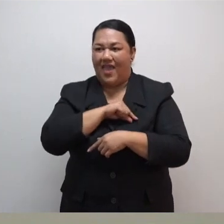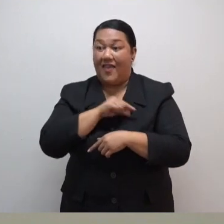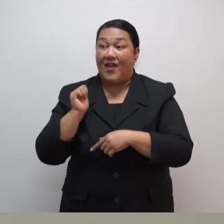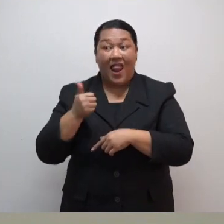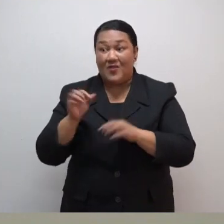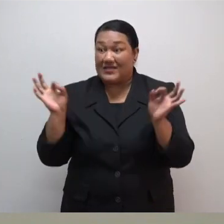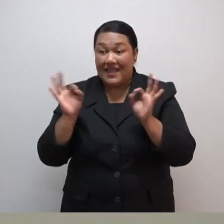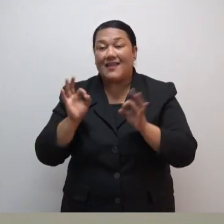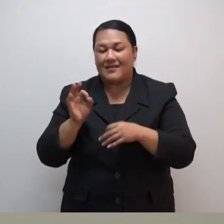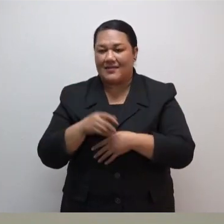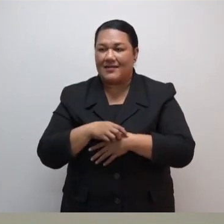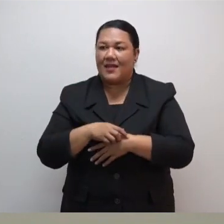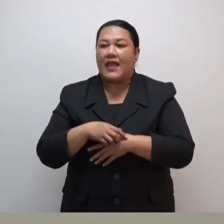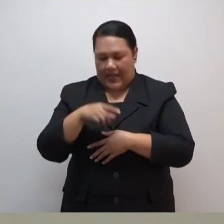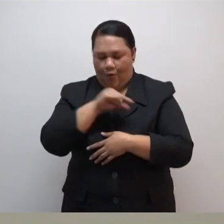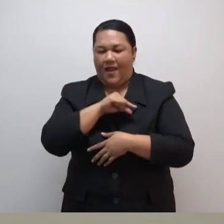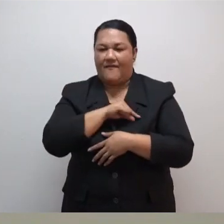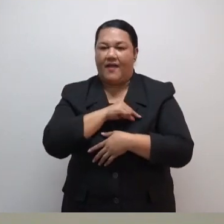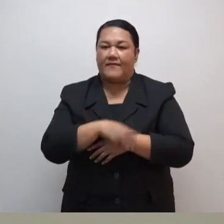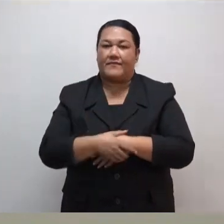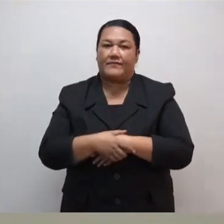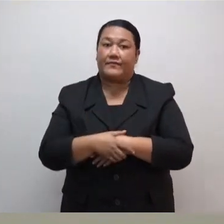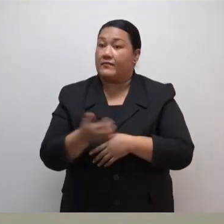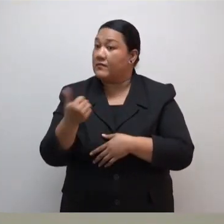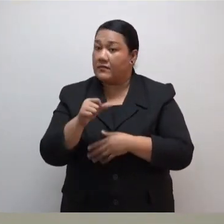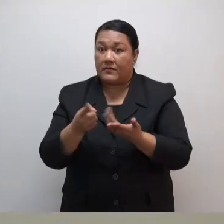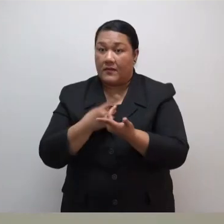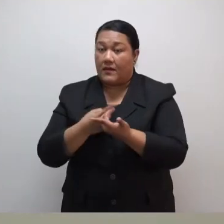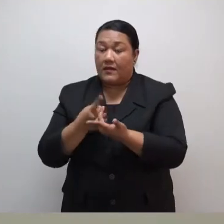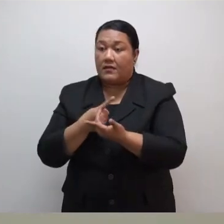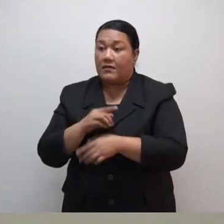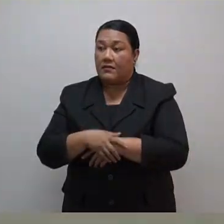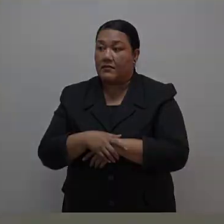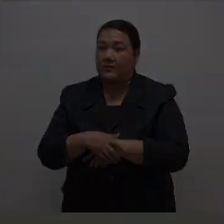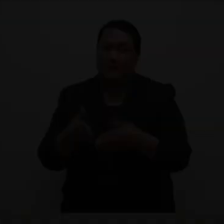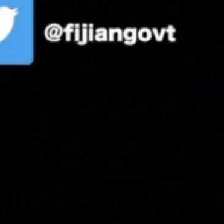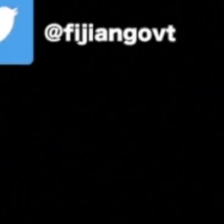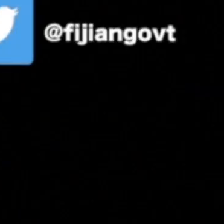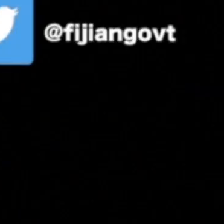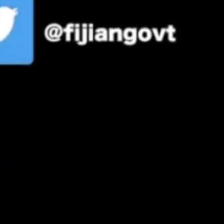Anything else? Okay. Naka, thank you.